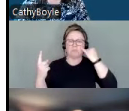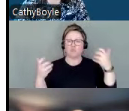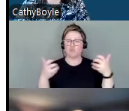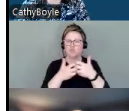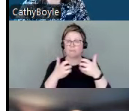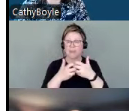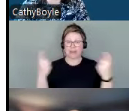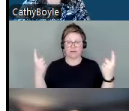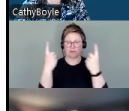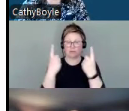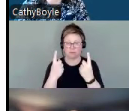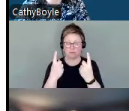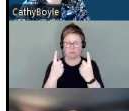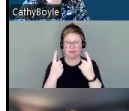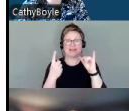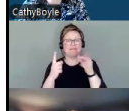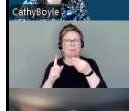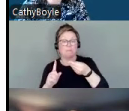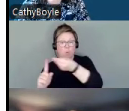are applying for a portable voucher.